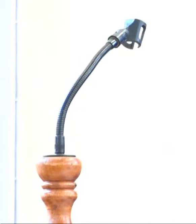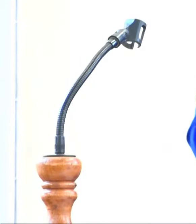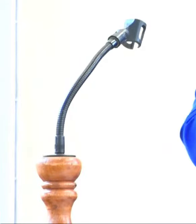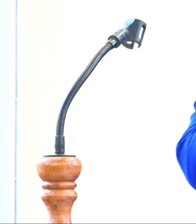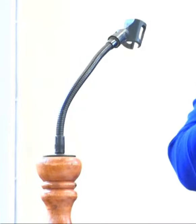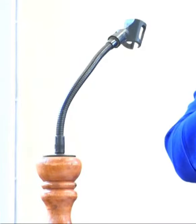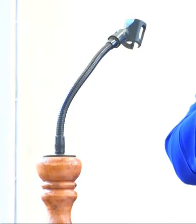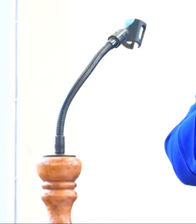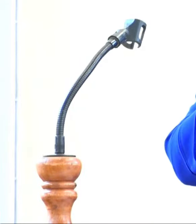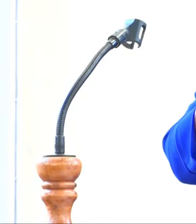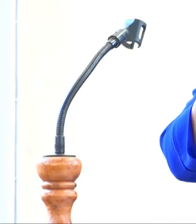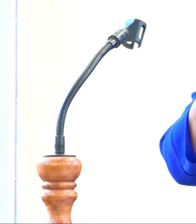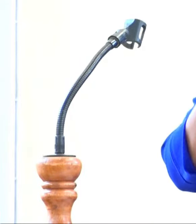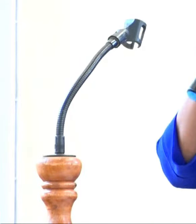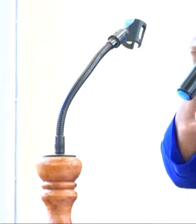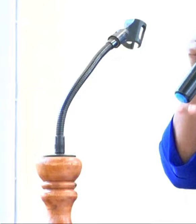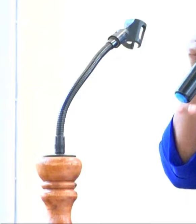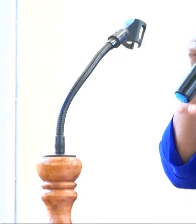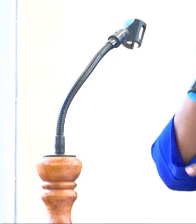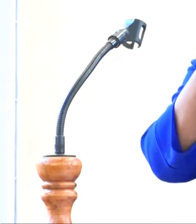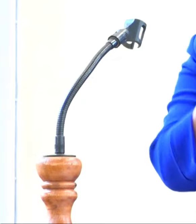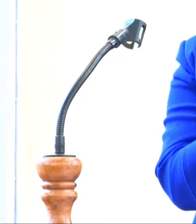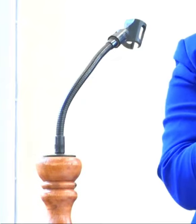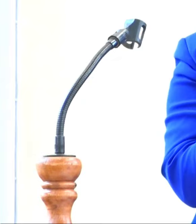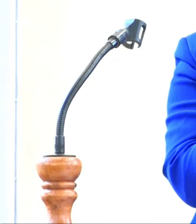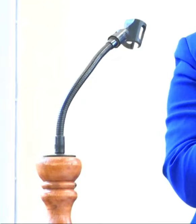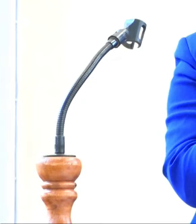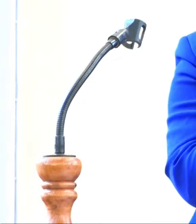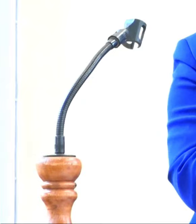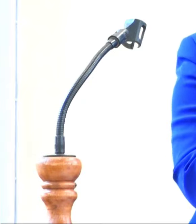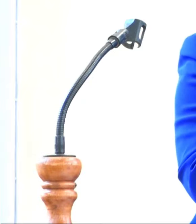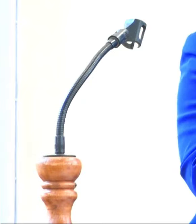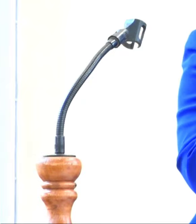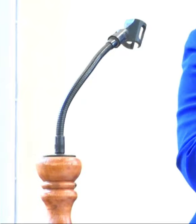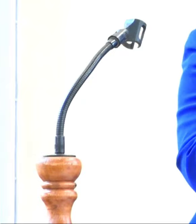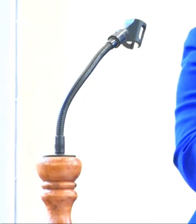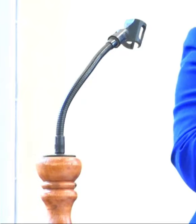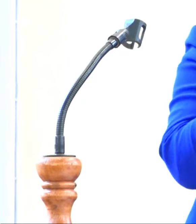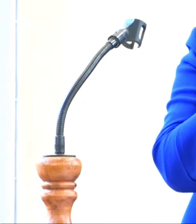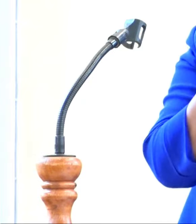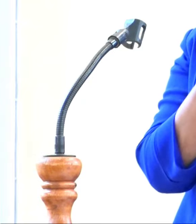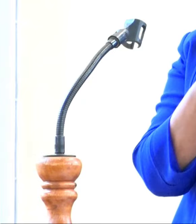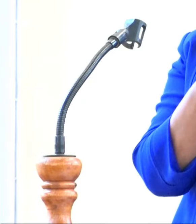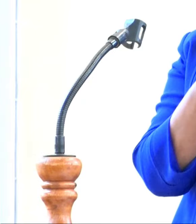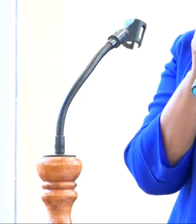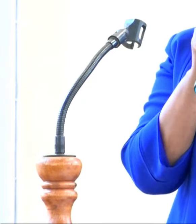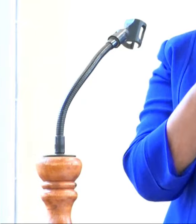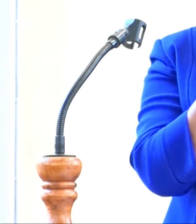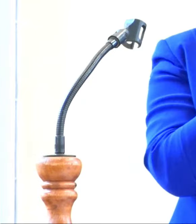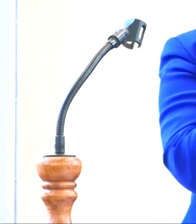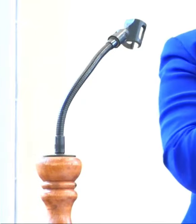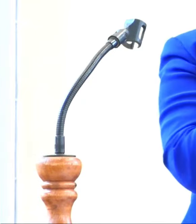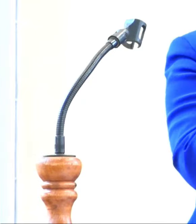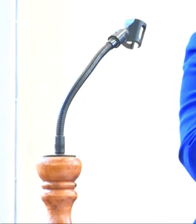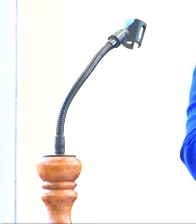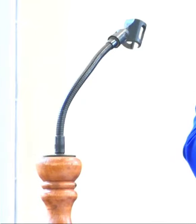is in this congregation, in this Karatina church today, is going to serve God. Our GA theme, the